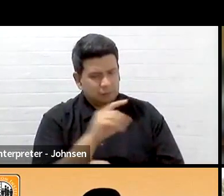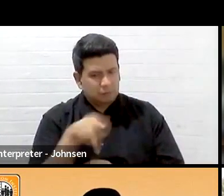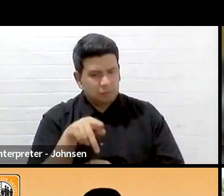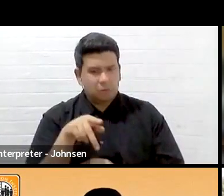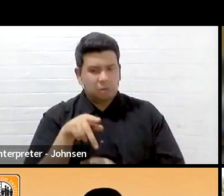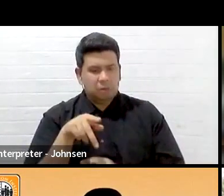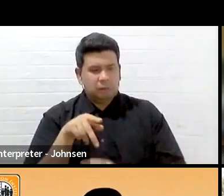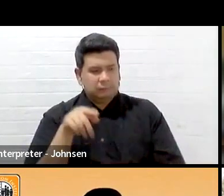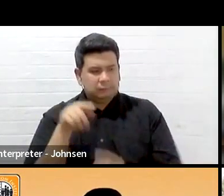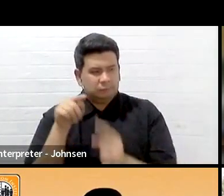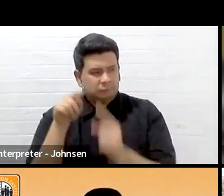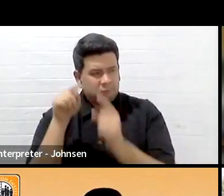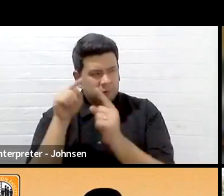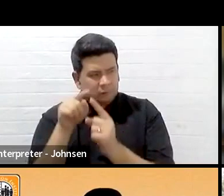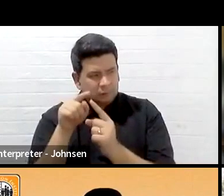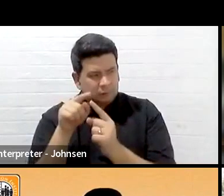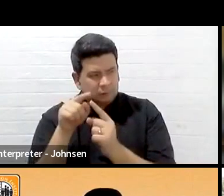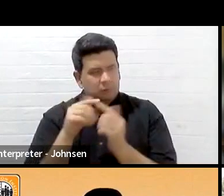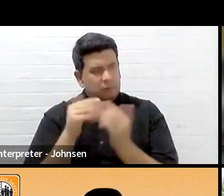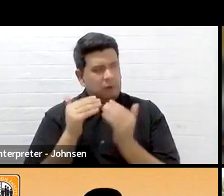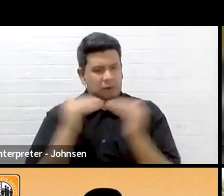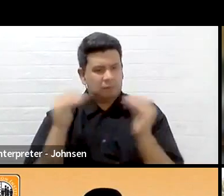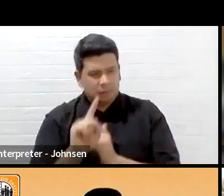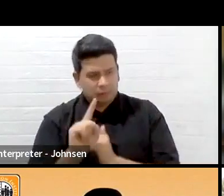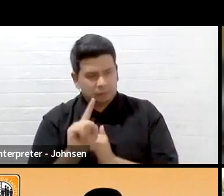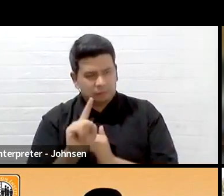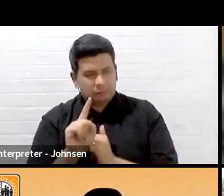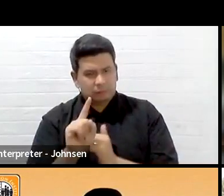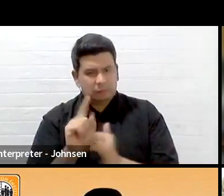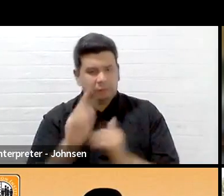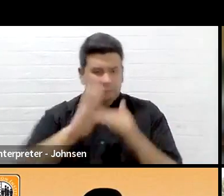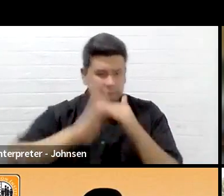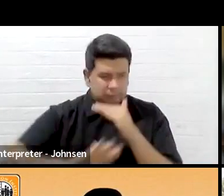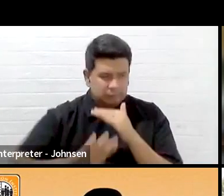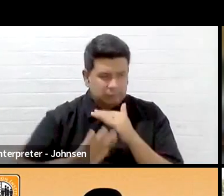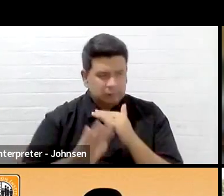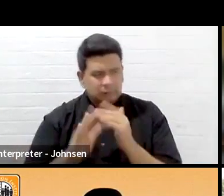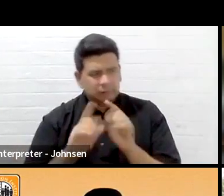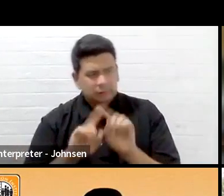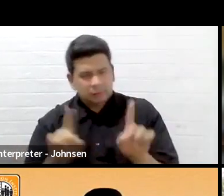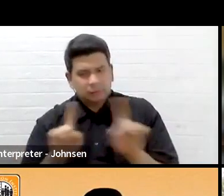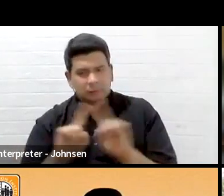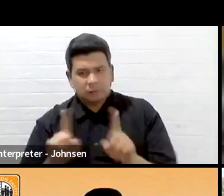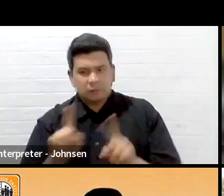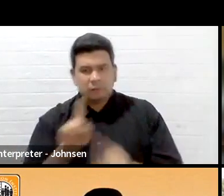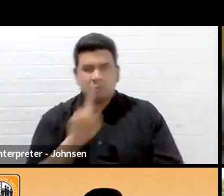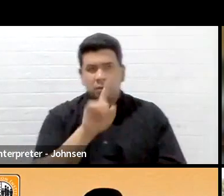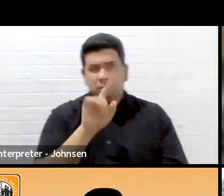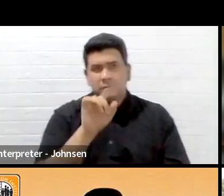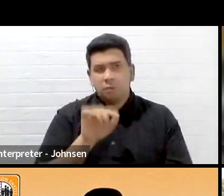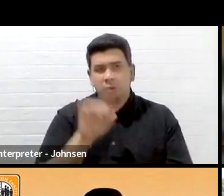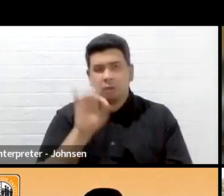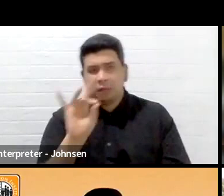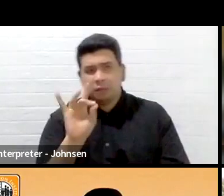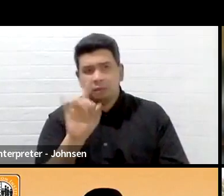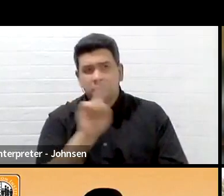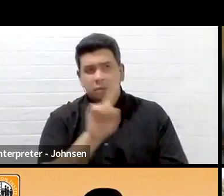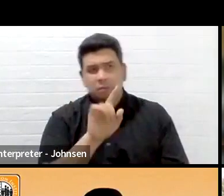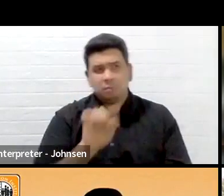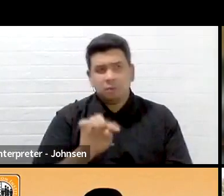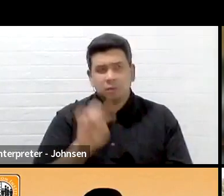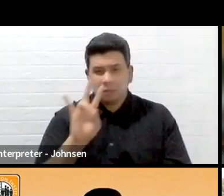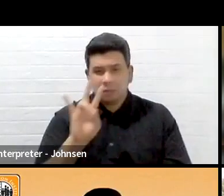population less than 1 and the live births? Over the years, it's just 1.8, 1.7, but you have something like,